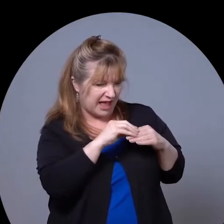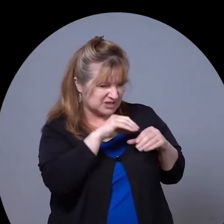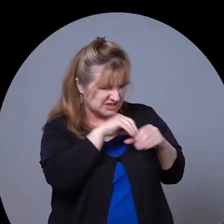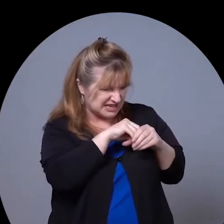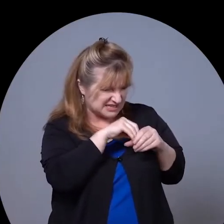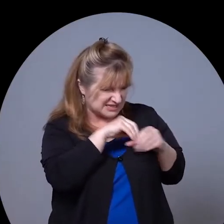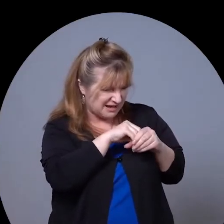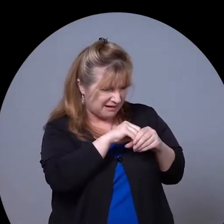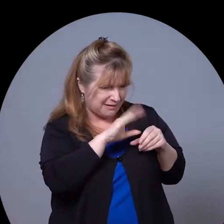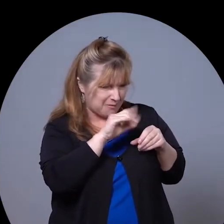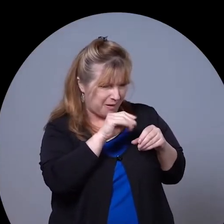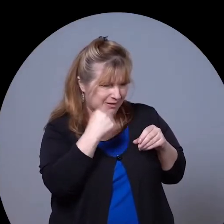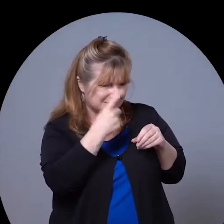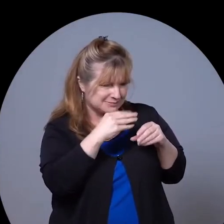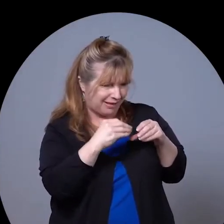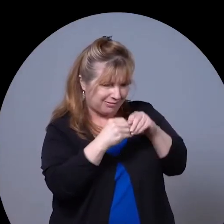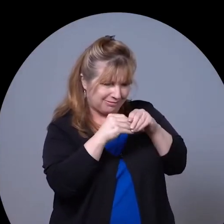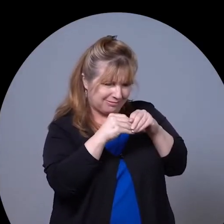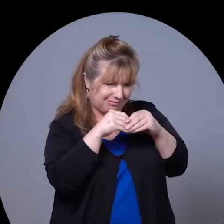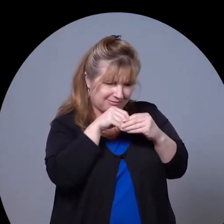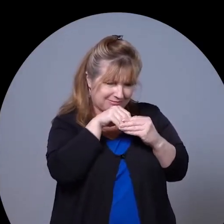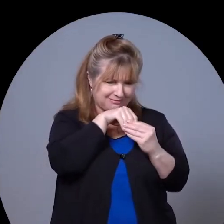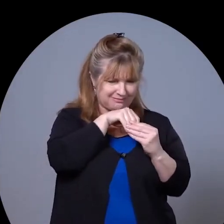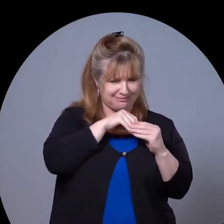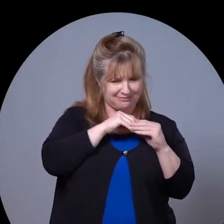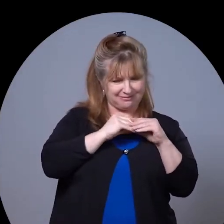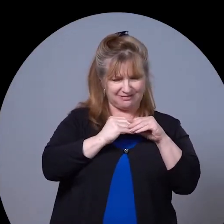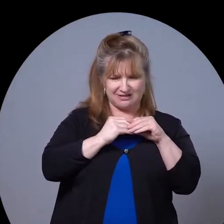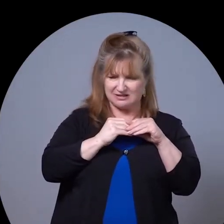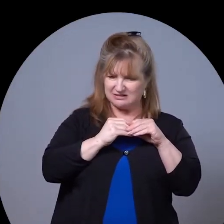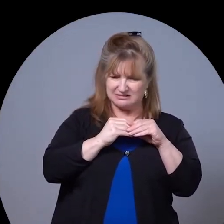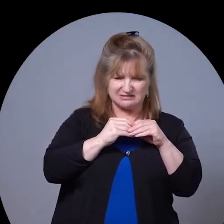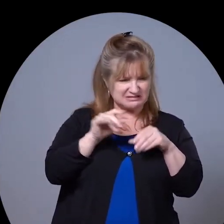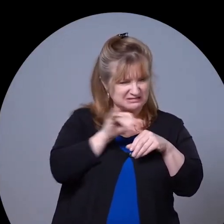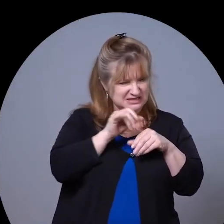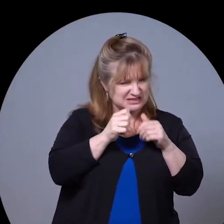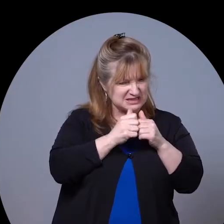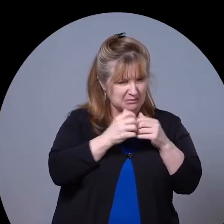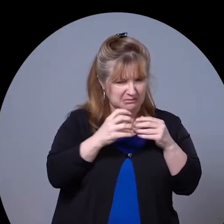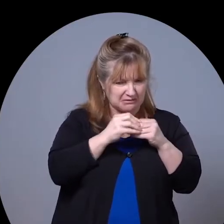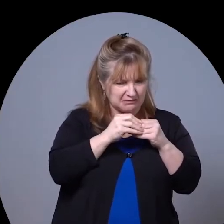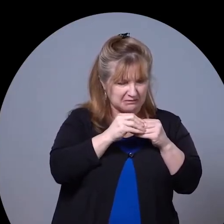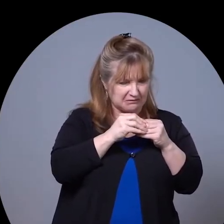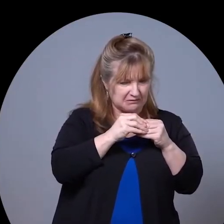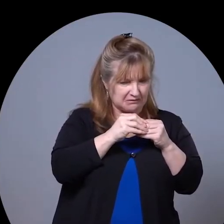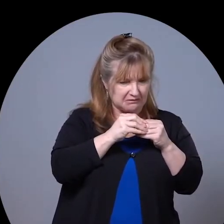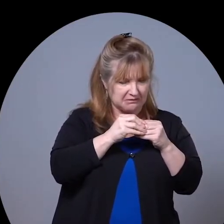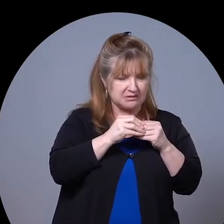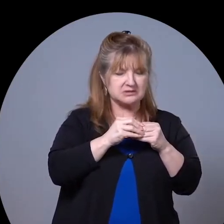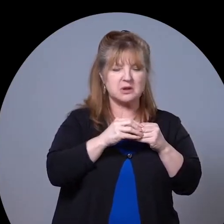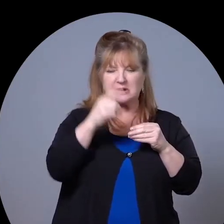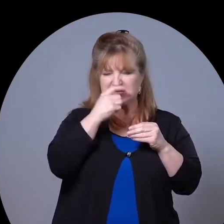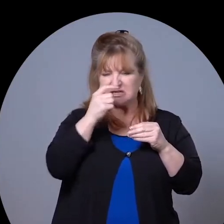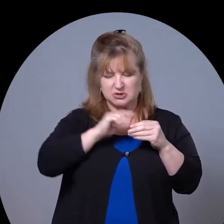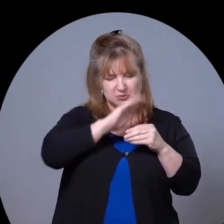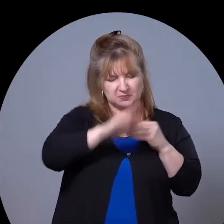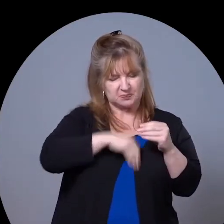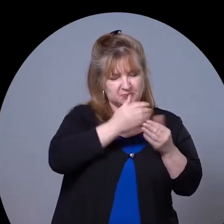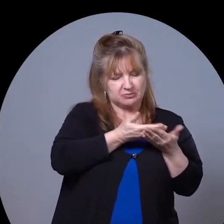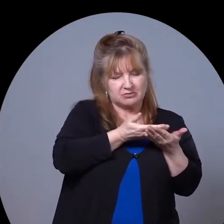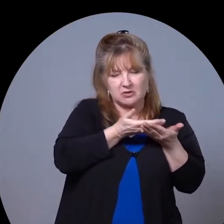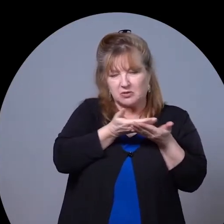a barnacle's mouth, fastened to its own kind. I took it home, cradled in tissue for the